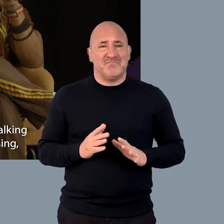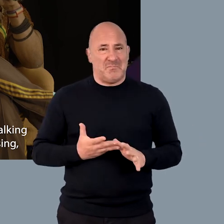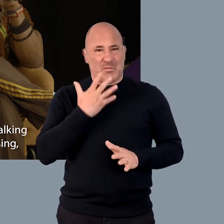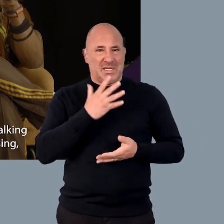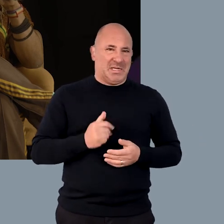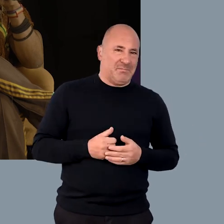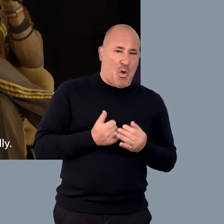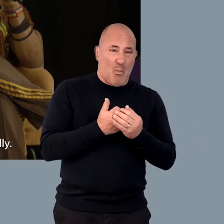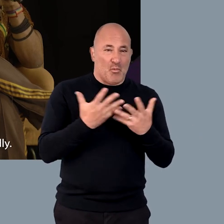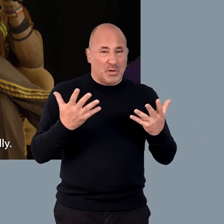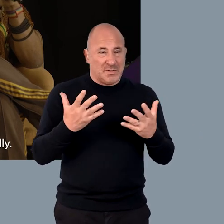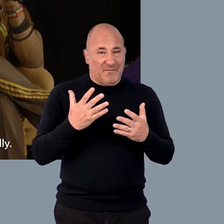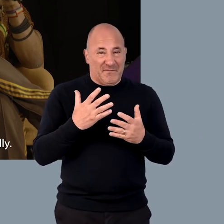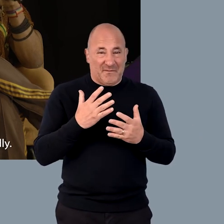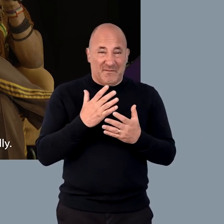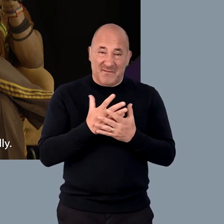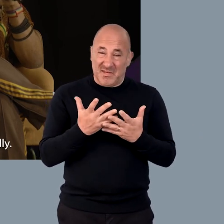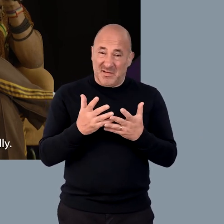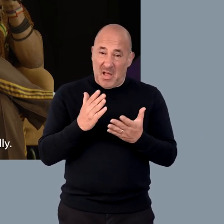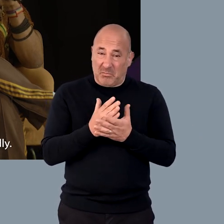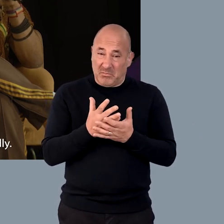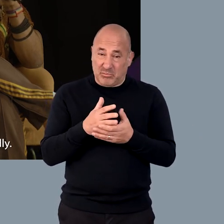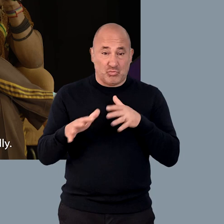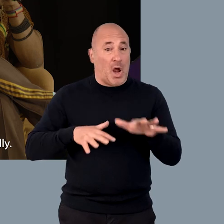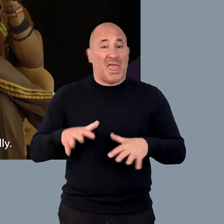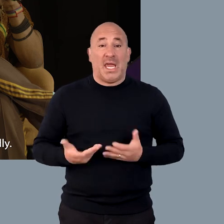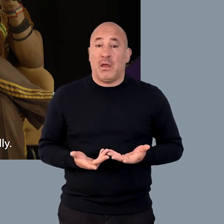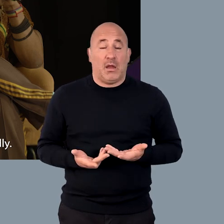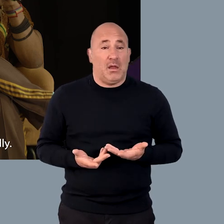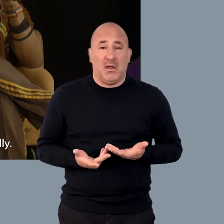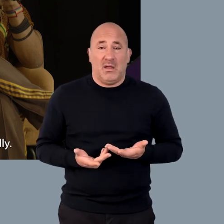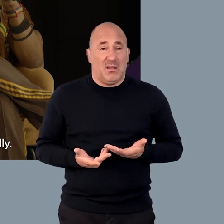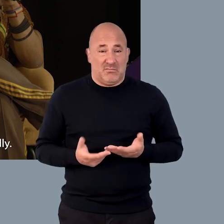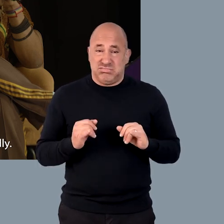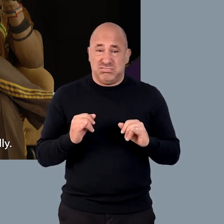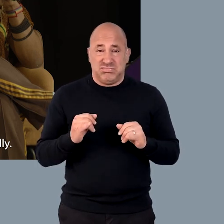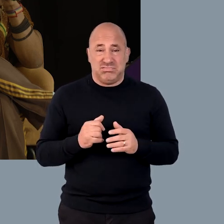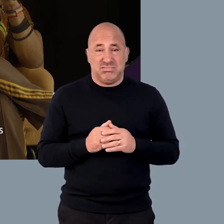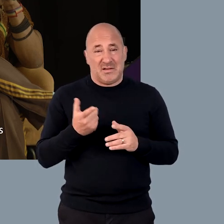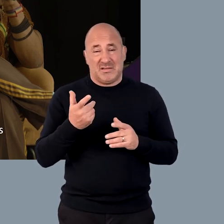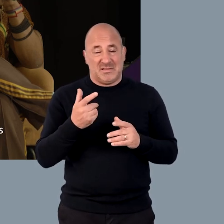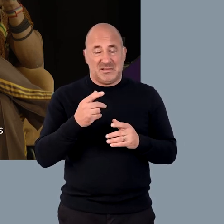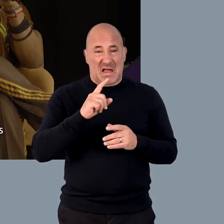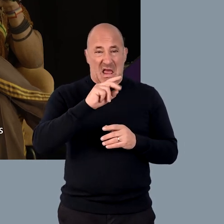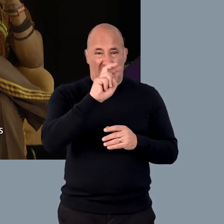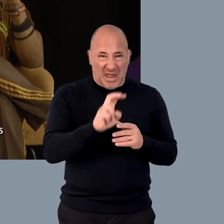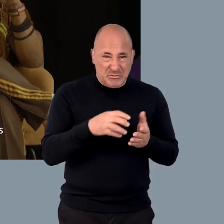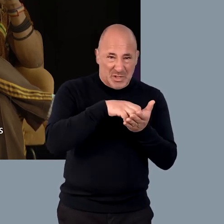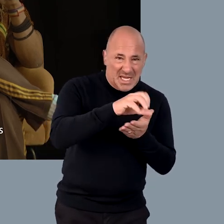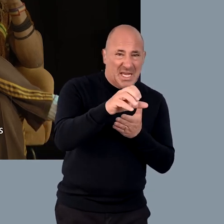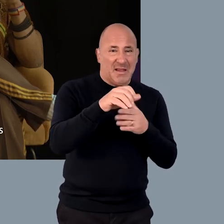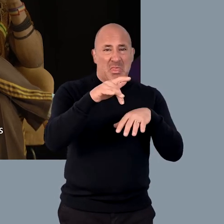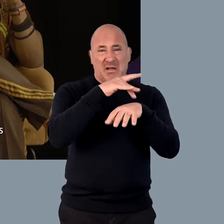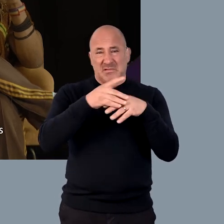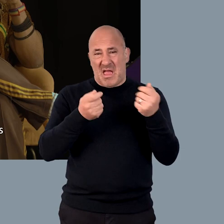it's embarrassing But a lot of them are really really up against the ropes like really badly They're electricity running a